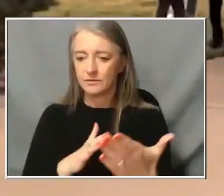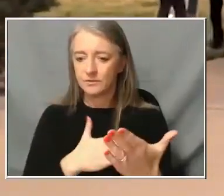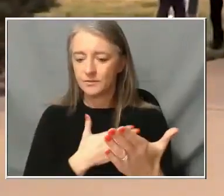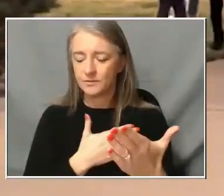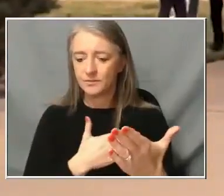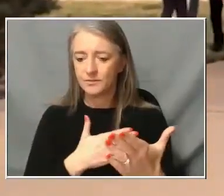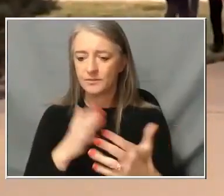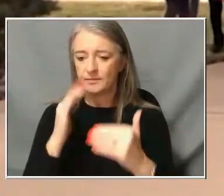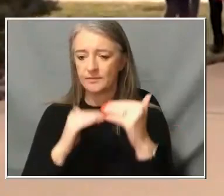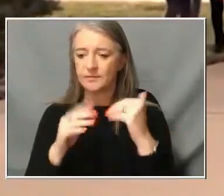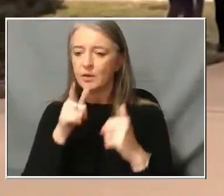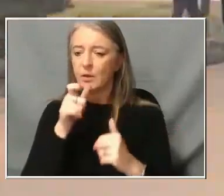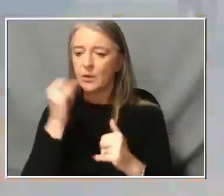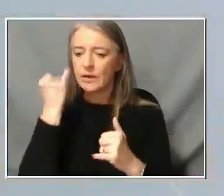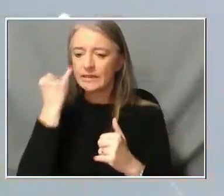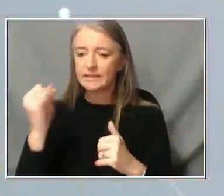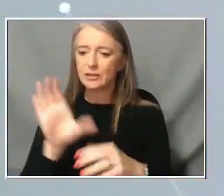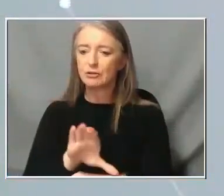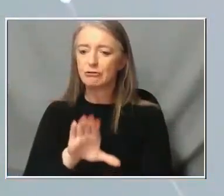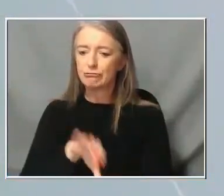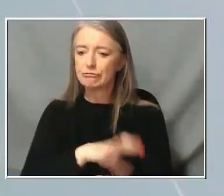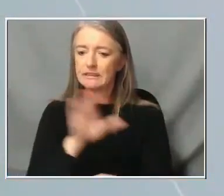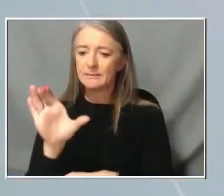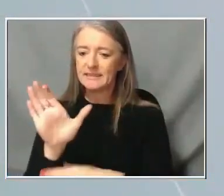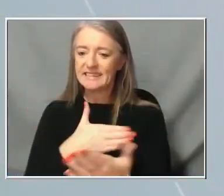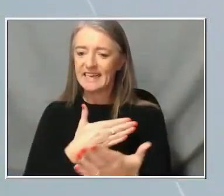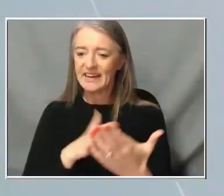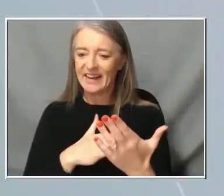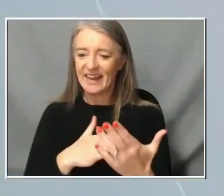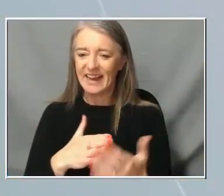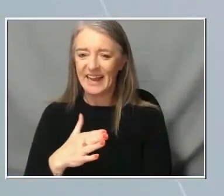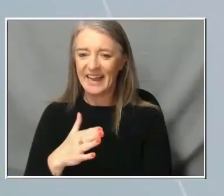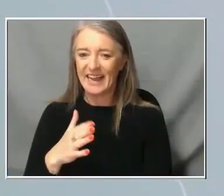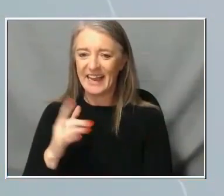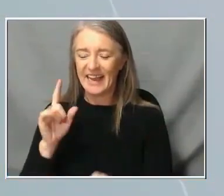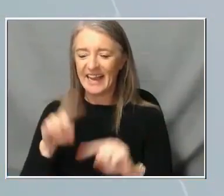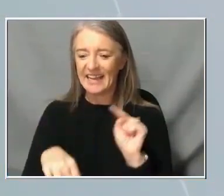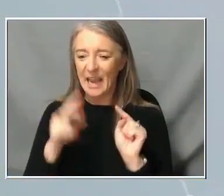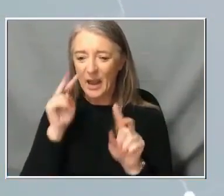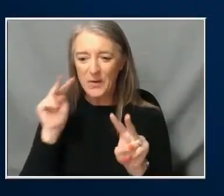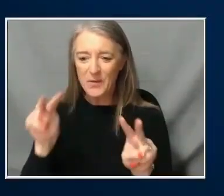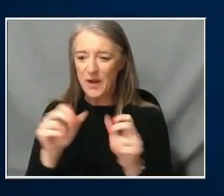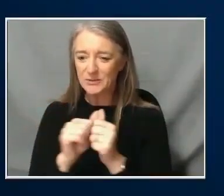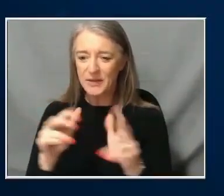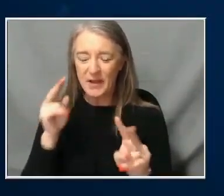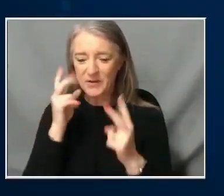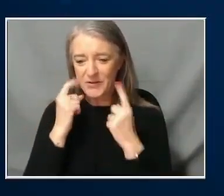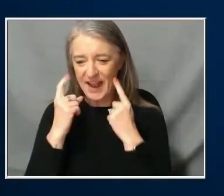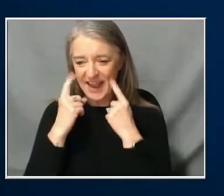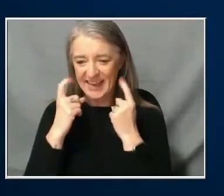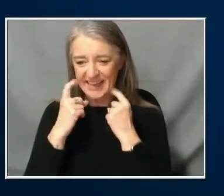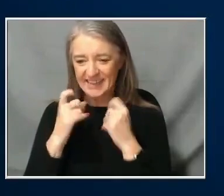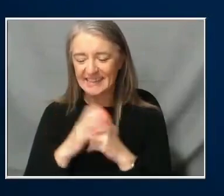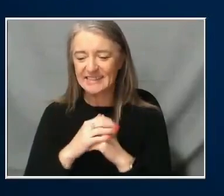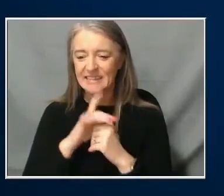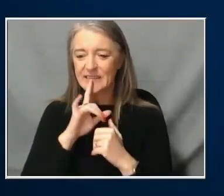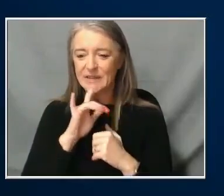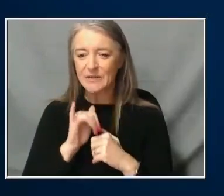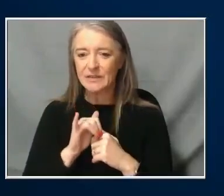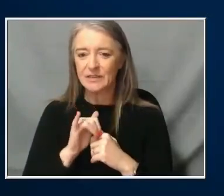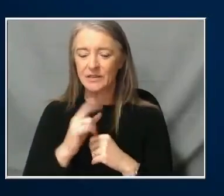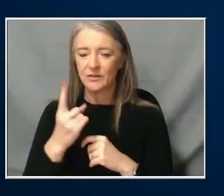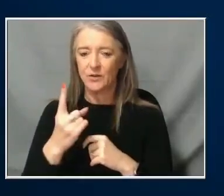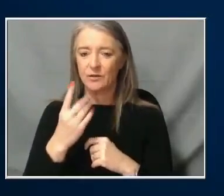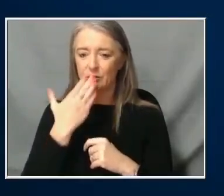So whose idea was the Christmas Carol? I still can't even watch it without crying. It was one of